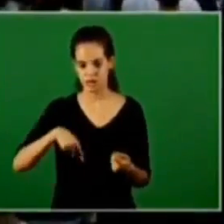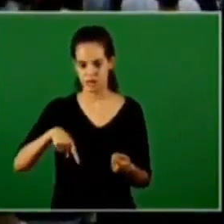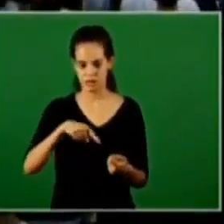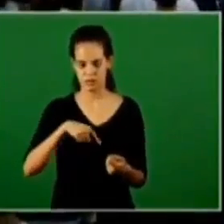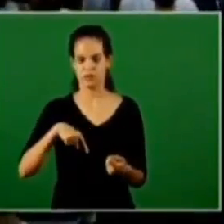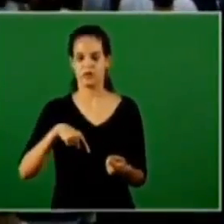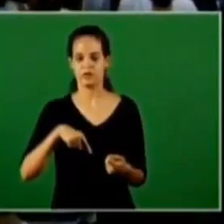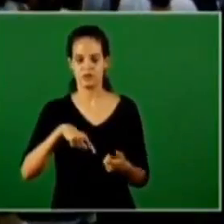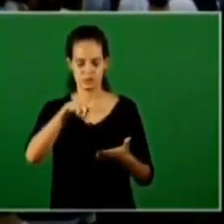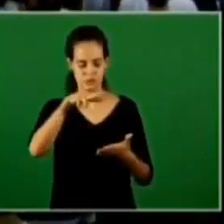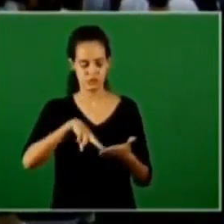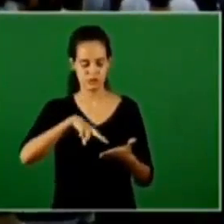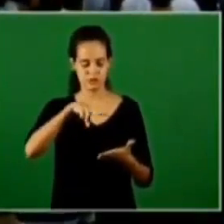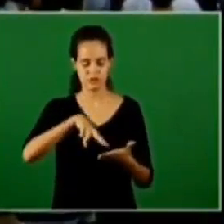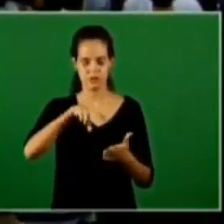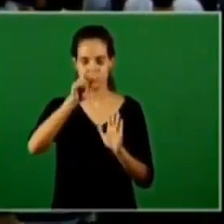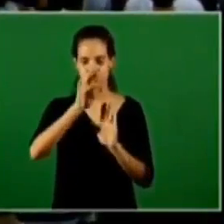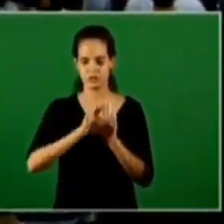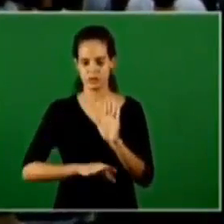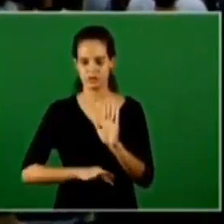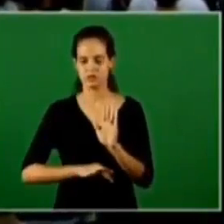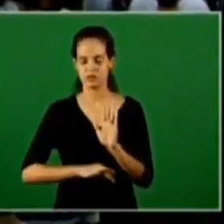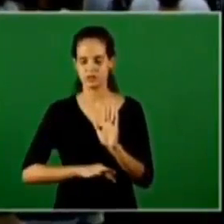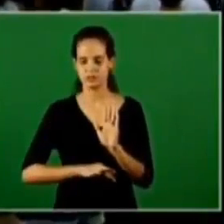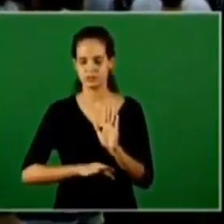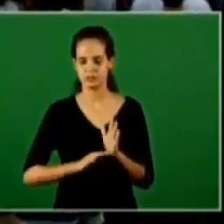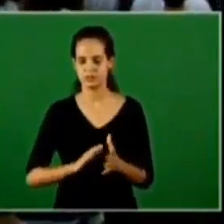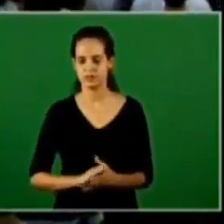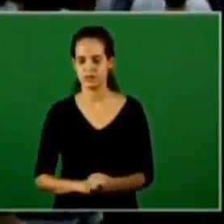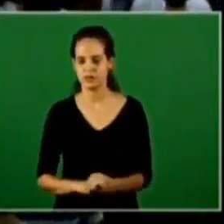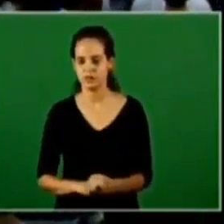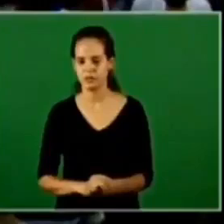And at the moment, we're going to confess Romans